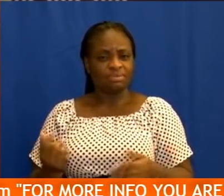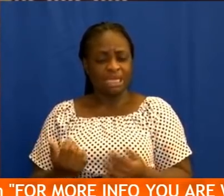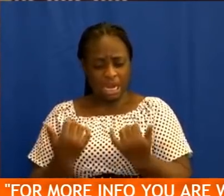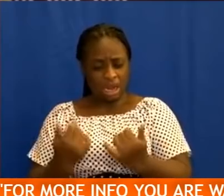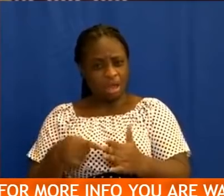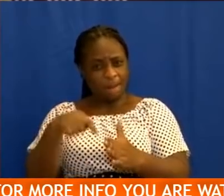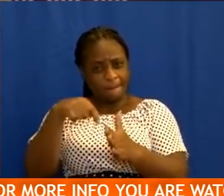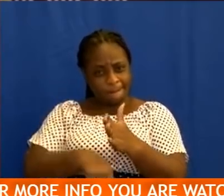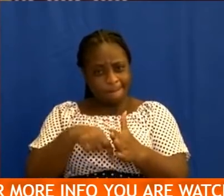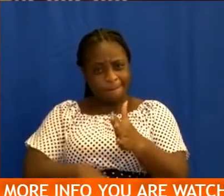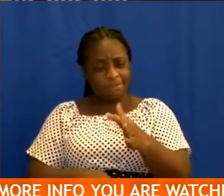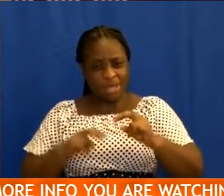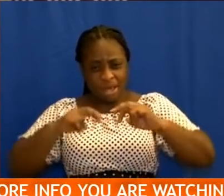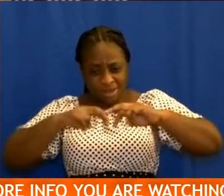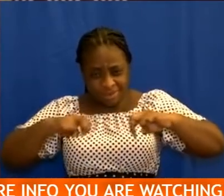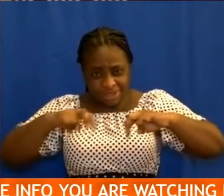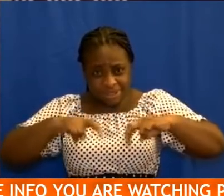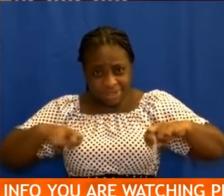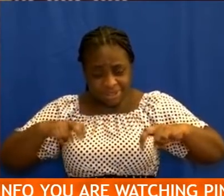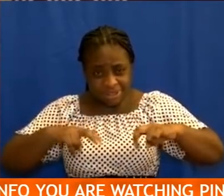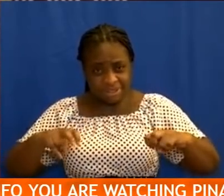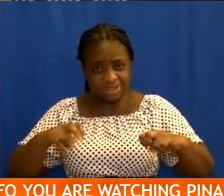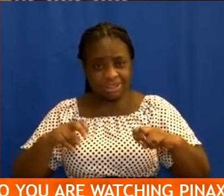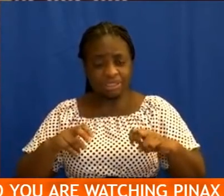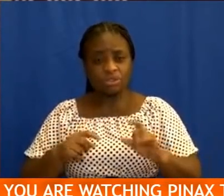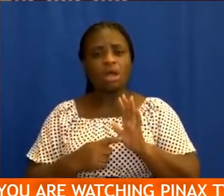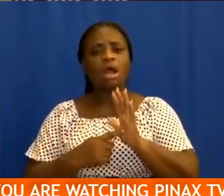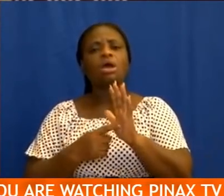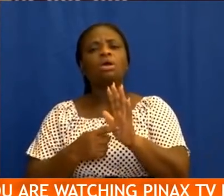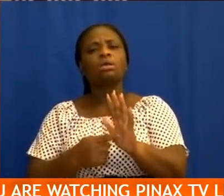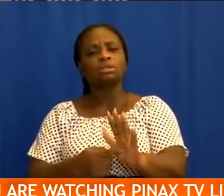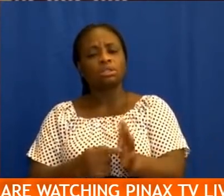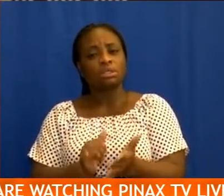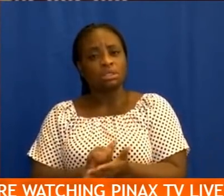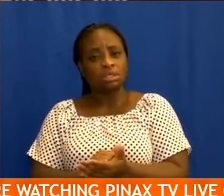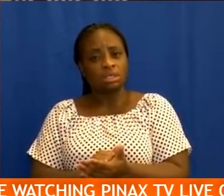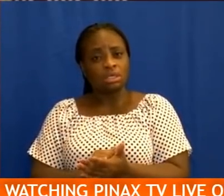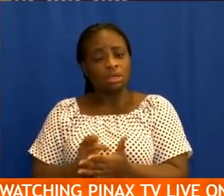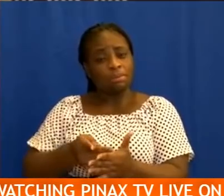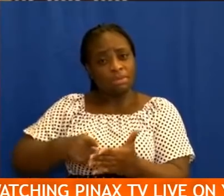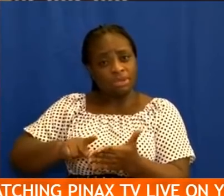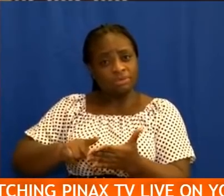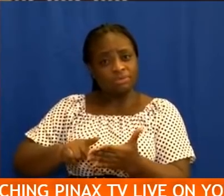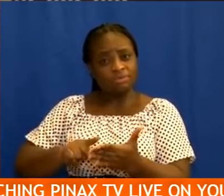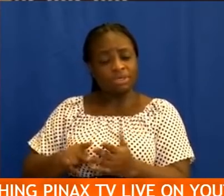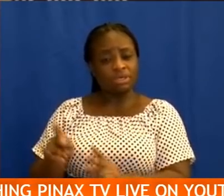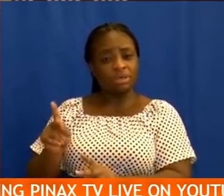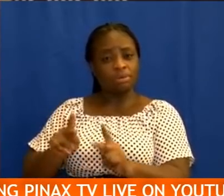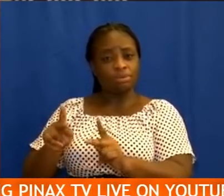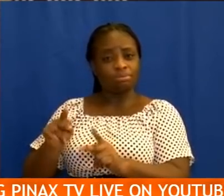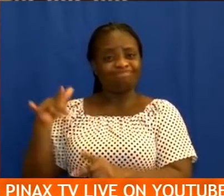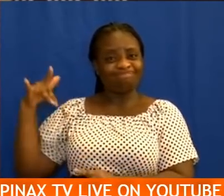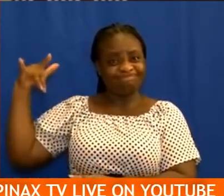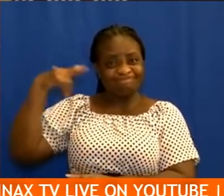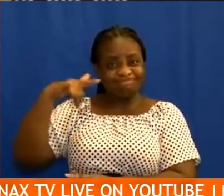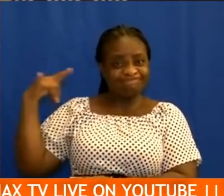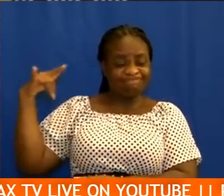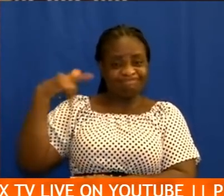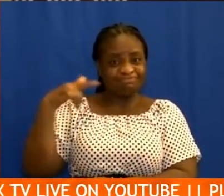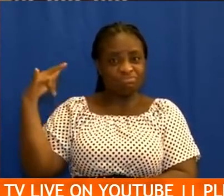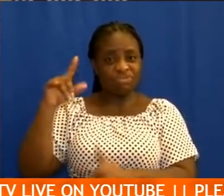Detailed investigations of the cases indicate that apart from arriving passengers at our airport who